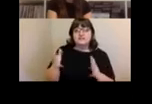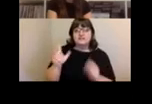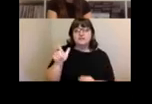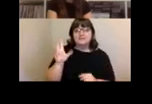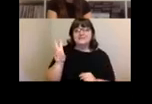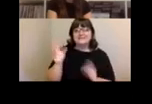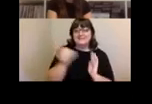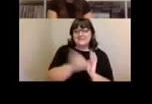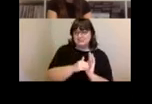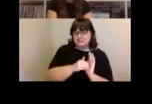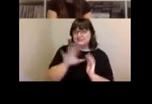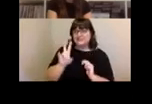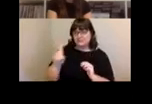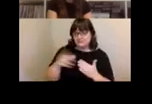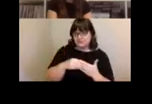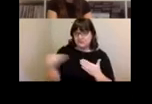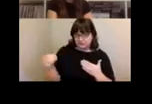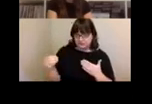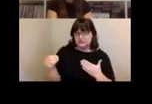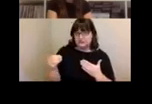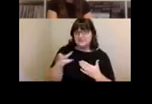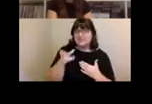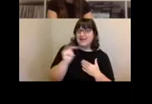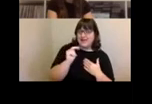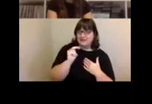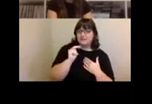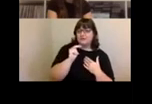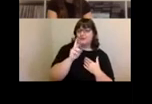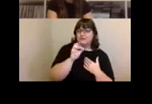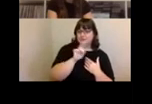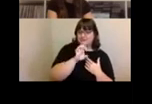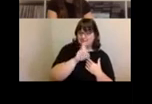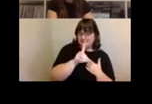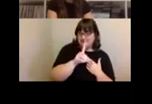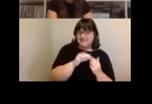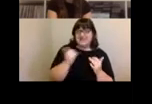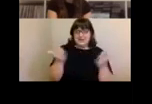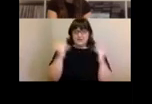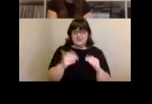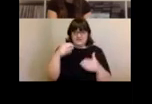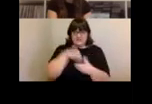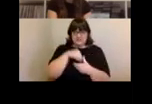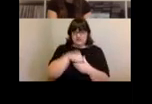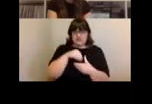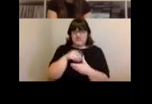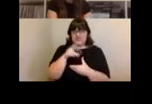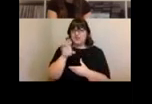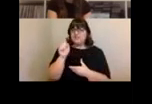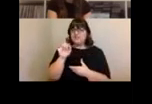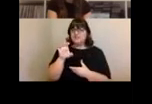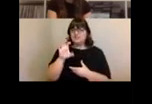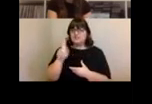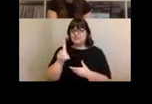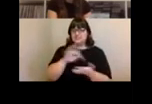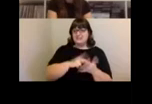$26,071. And we have newly an internally restricted fund. So we've put aside some of our surplus in this